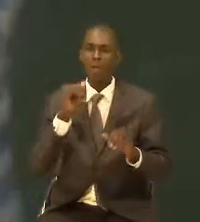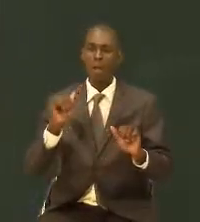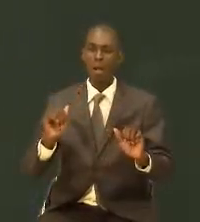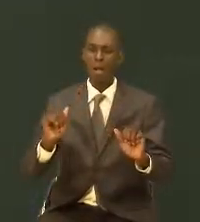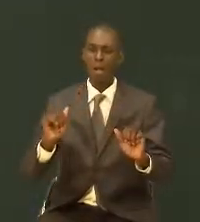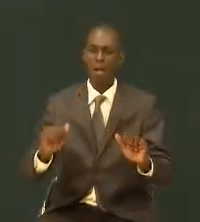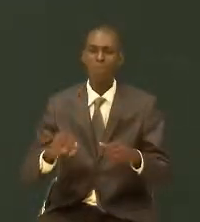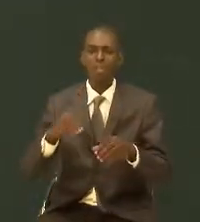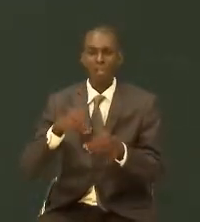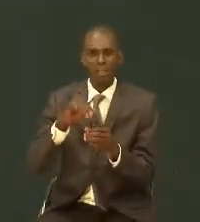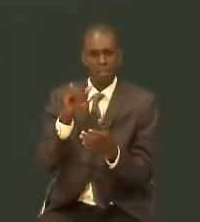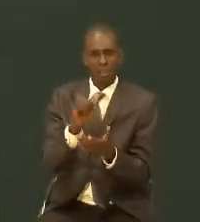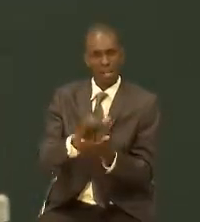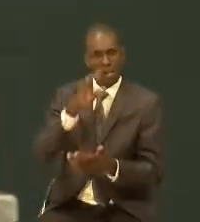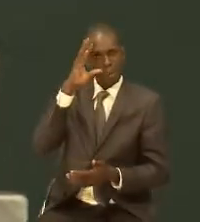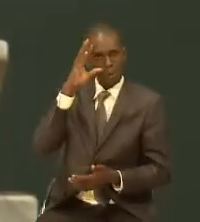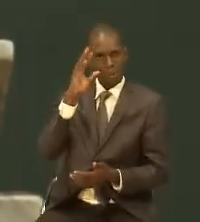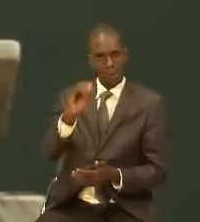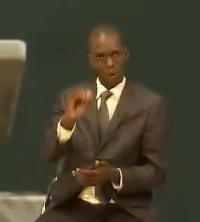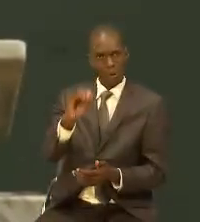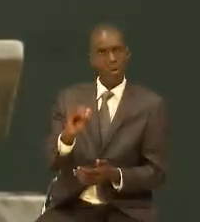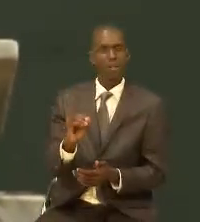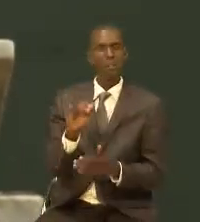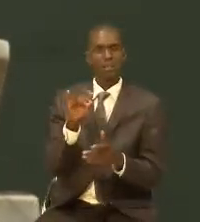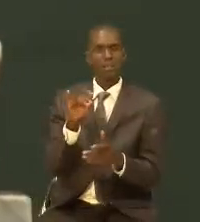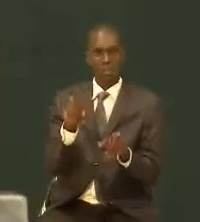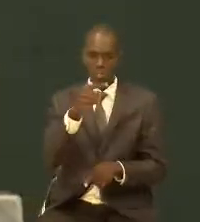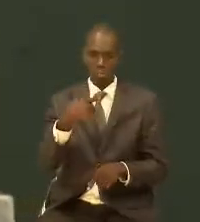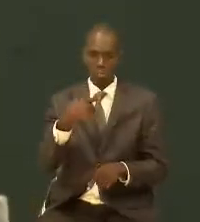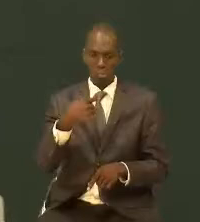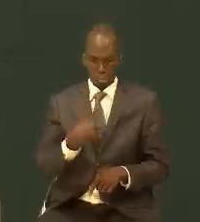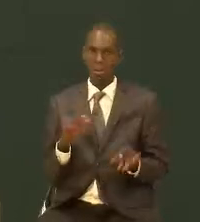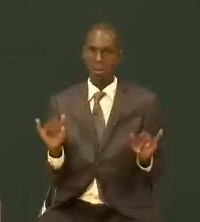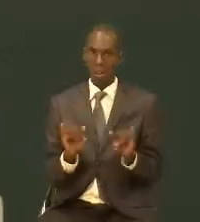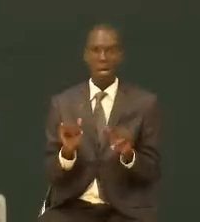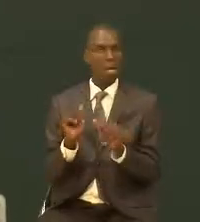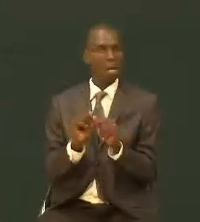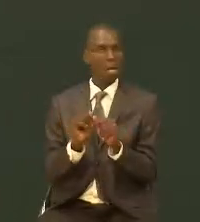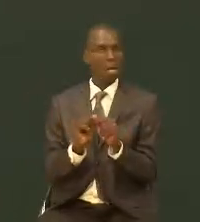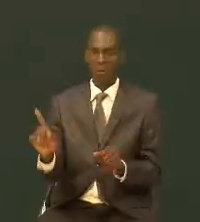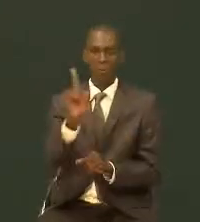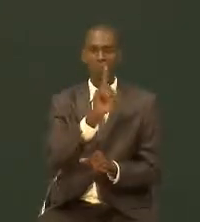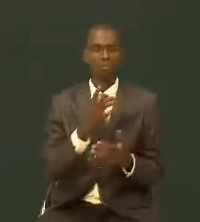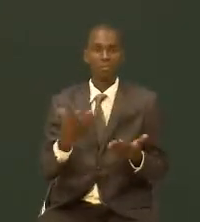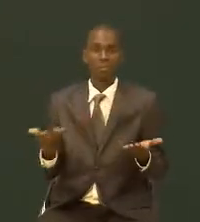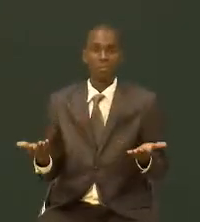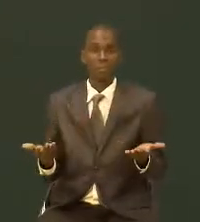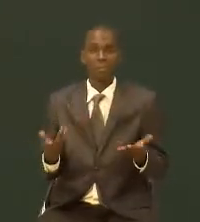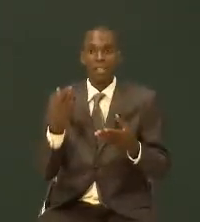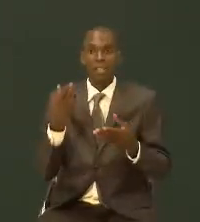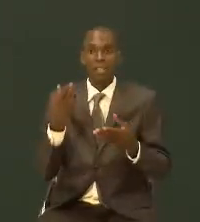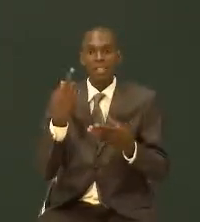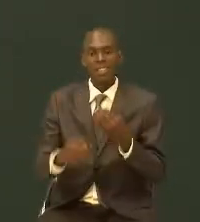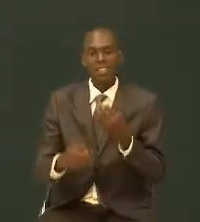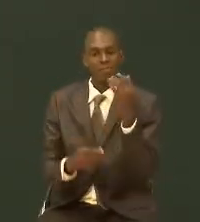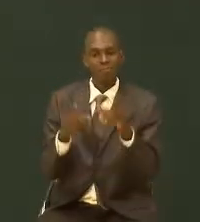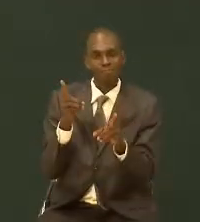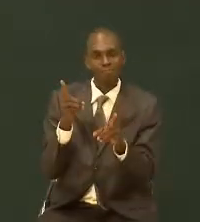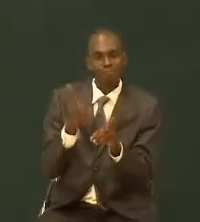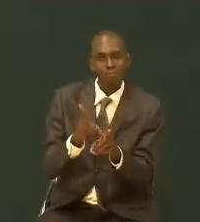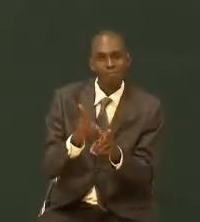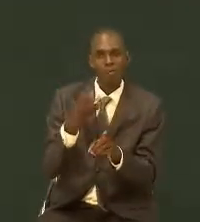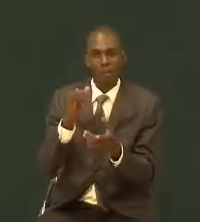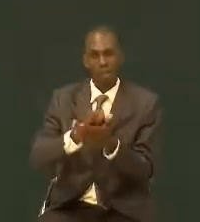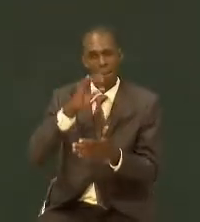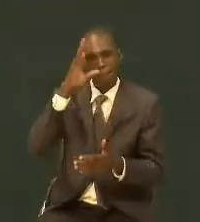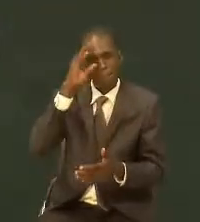man just like you that's like me that's like every man the importance of the man our